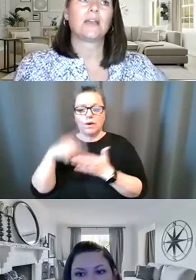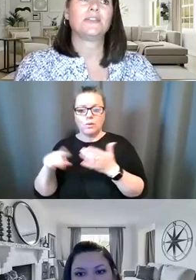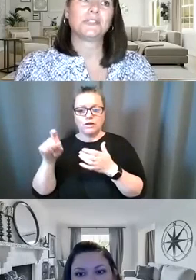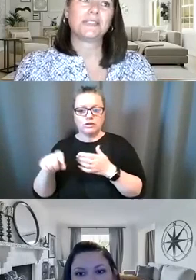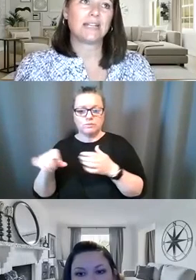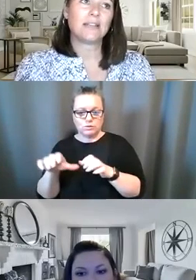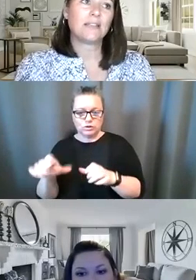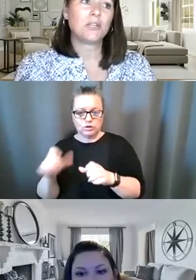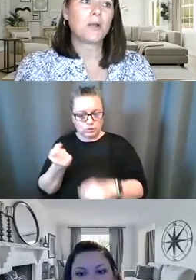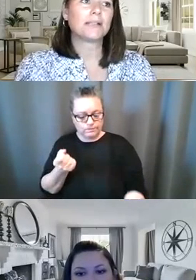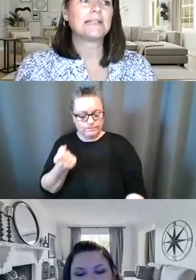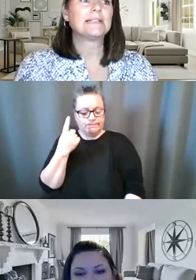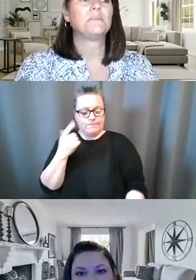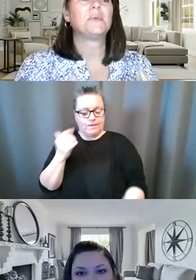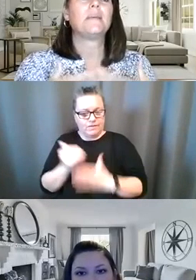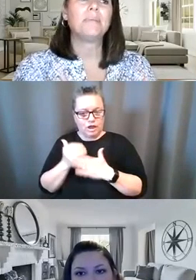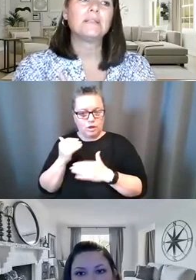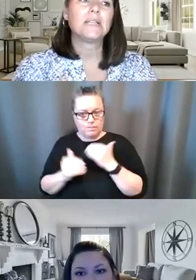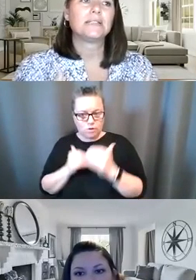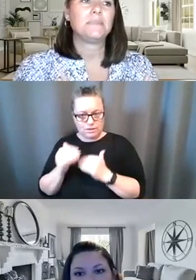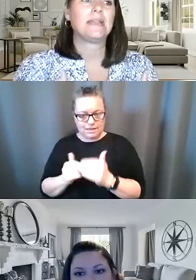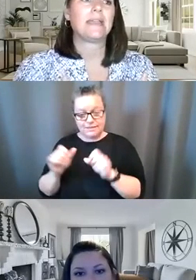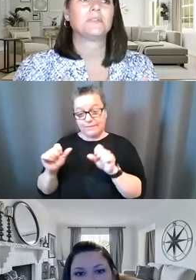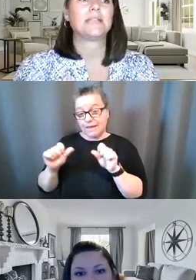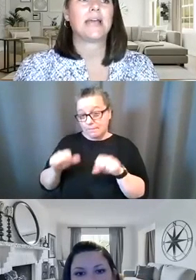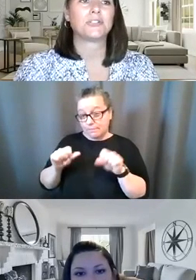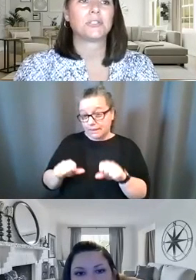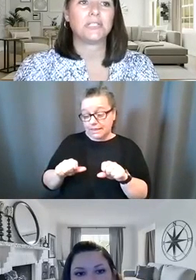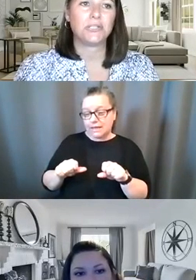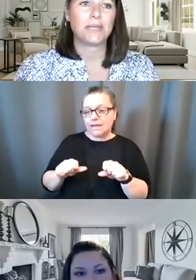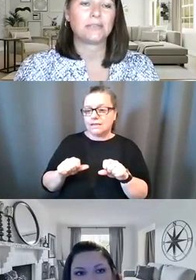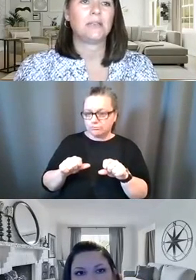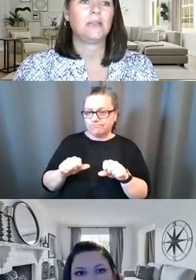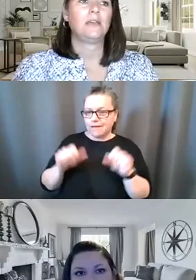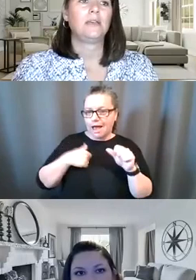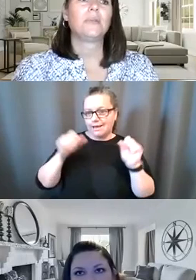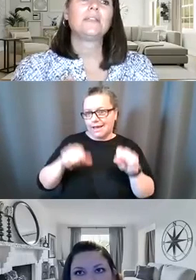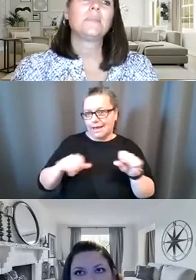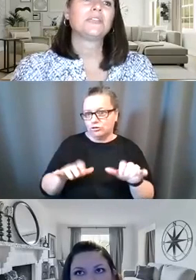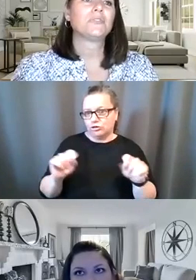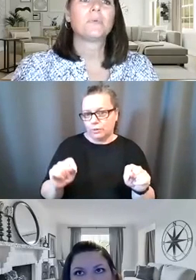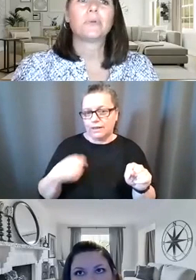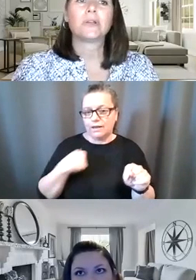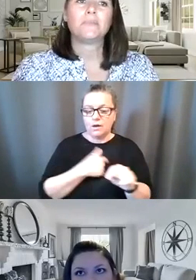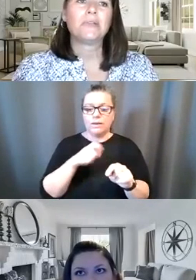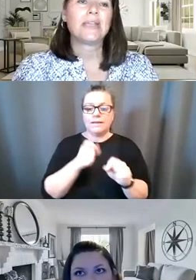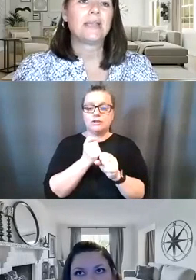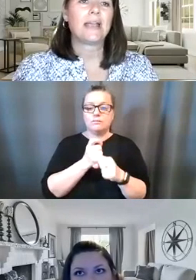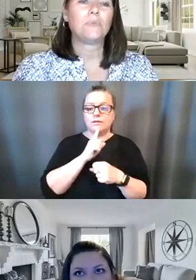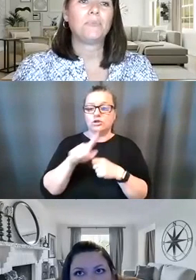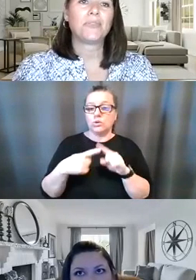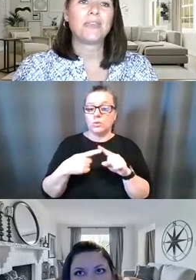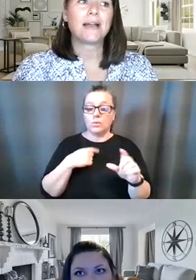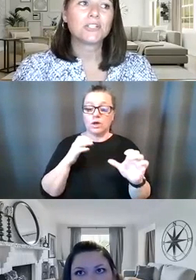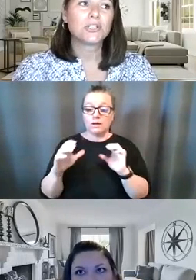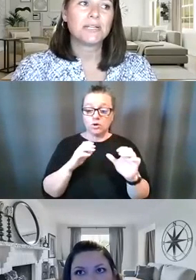like understanding the new process, but ability is being able to actually do it. We need to make sure that when we're communicating